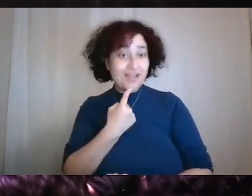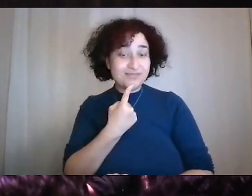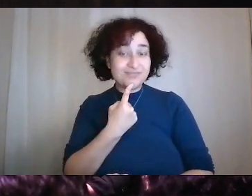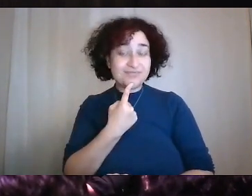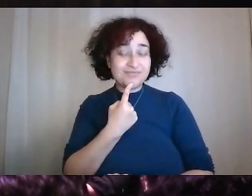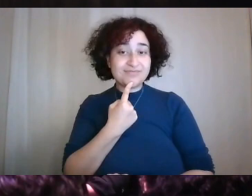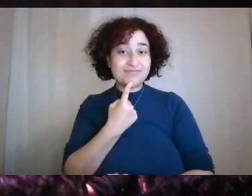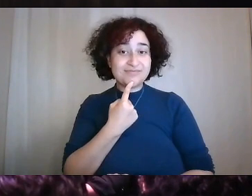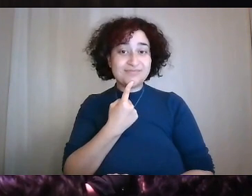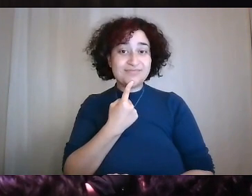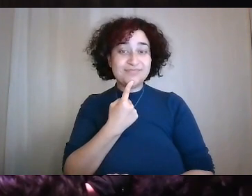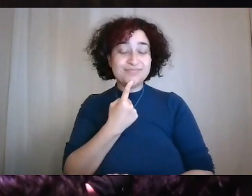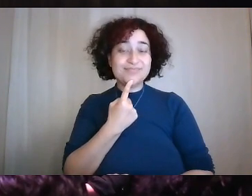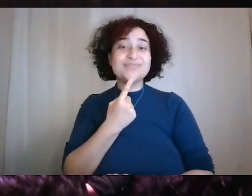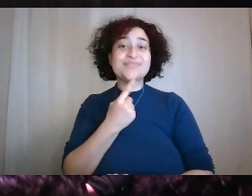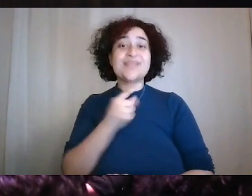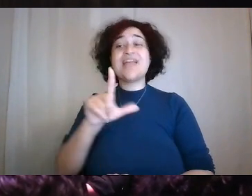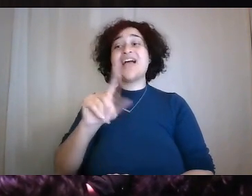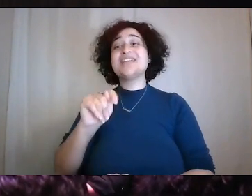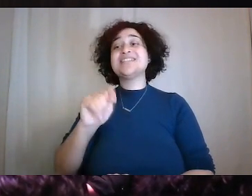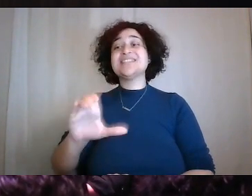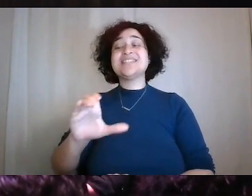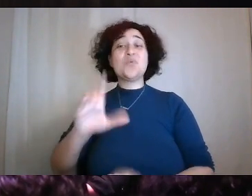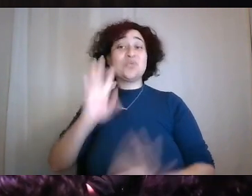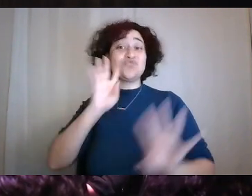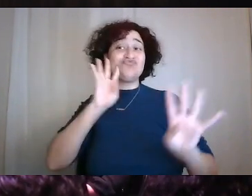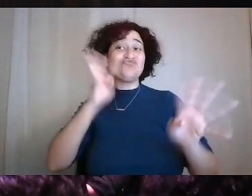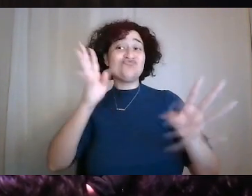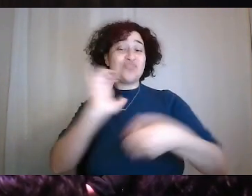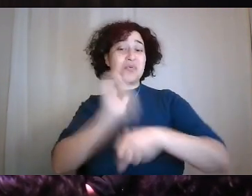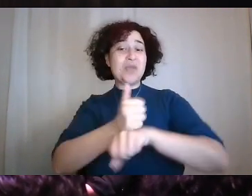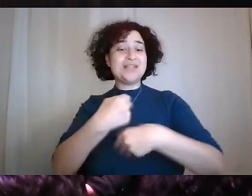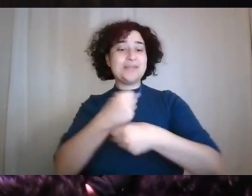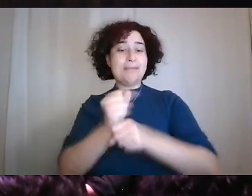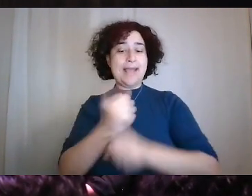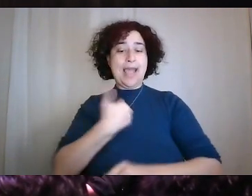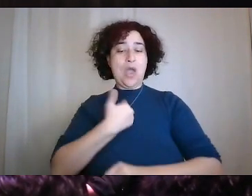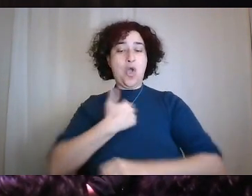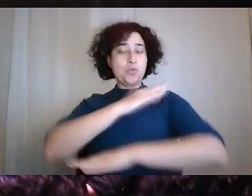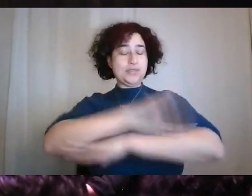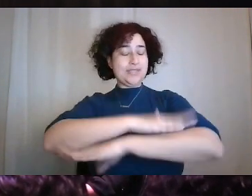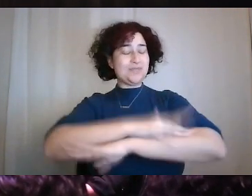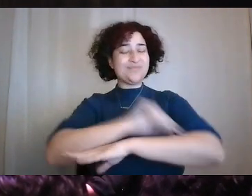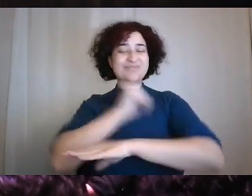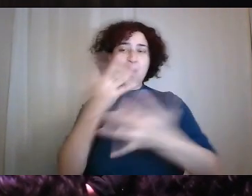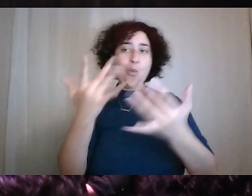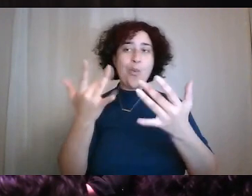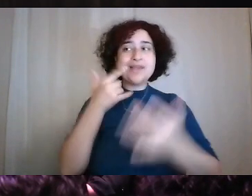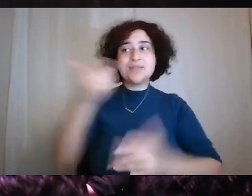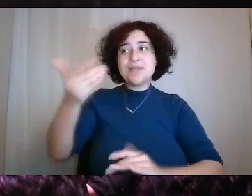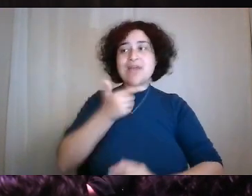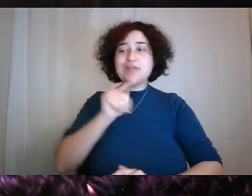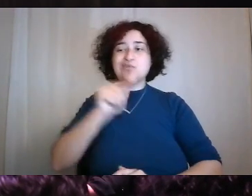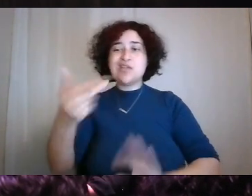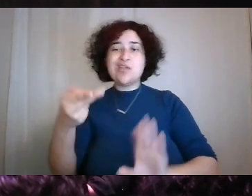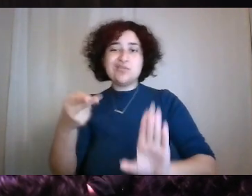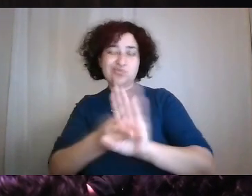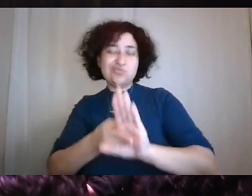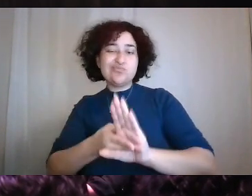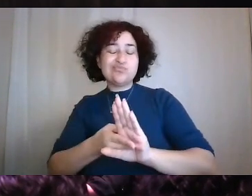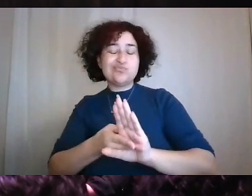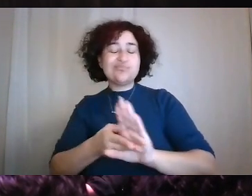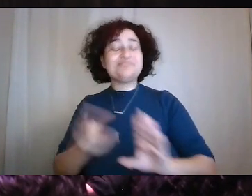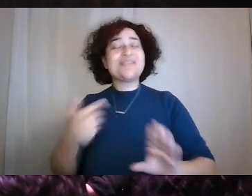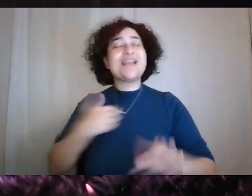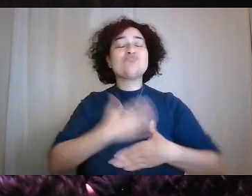"The LTC was created to make our own table, instead of waiting to be invited to join one. And I'm grateful for the opportunity